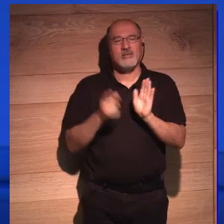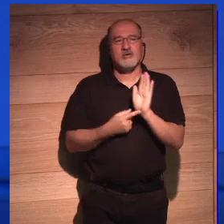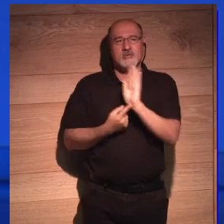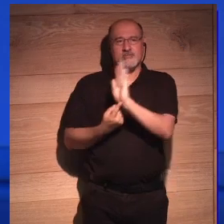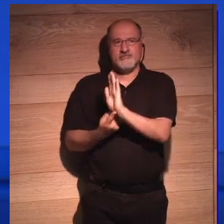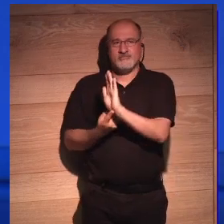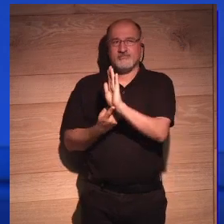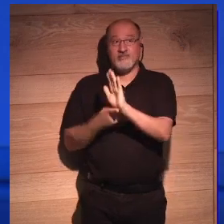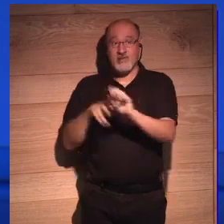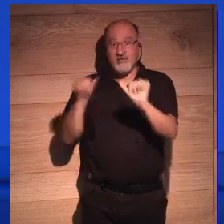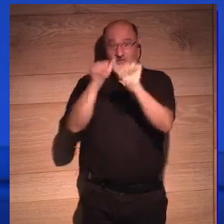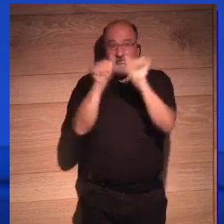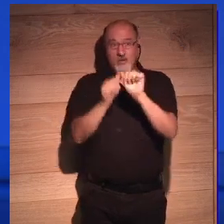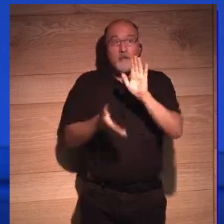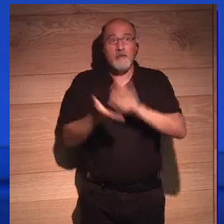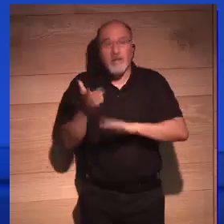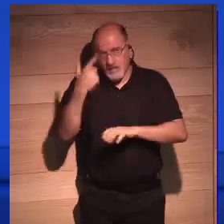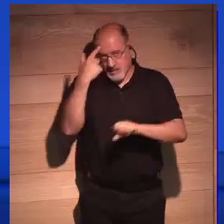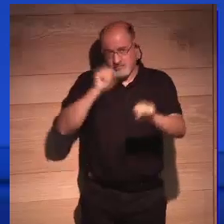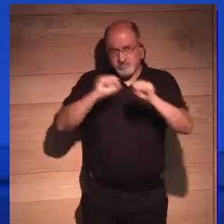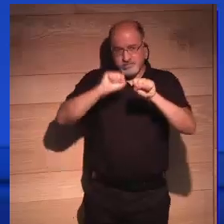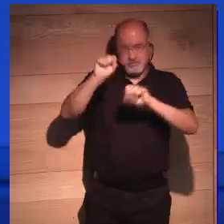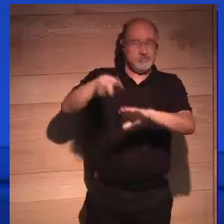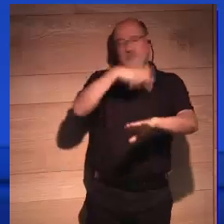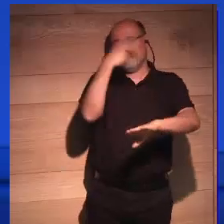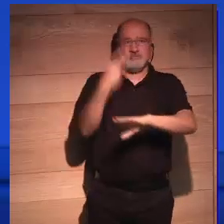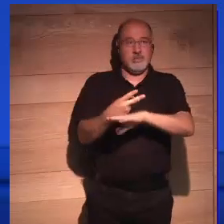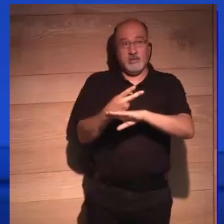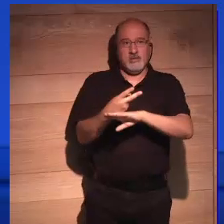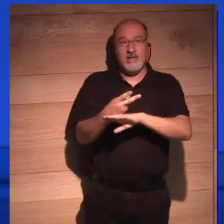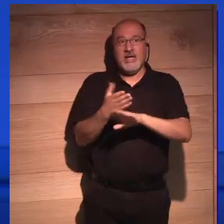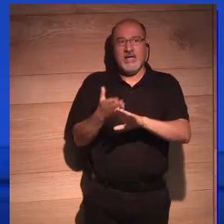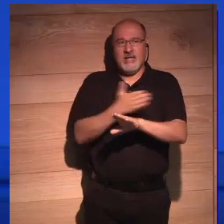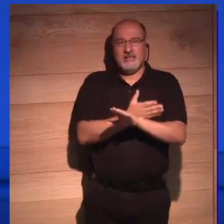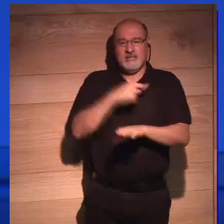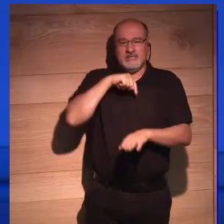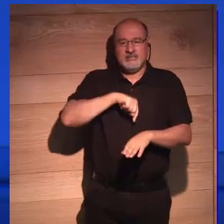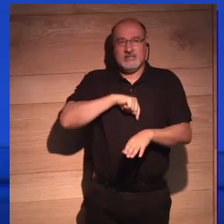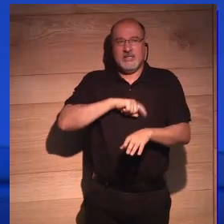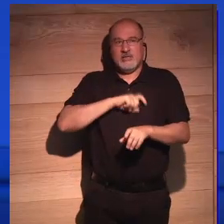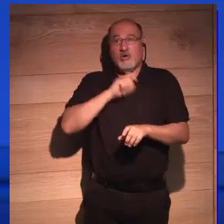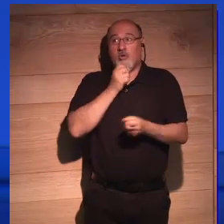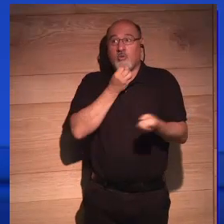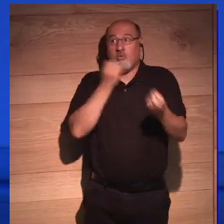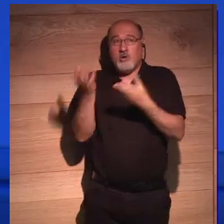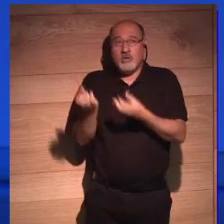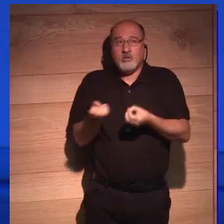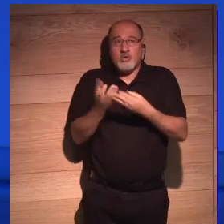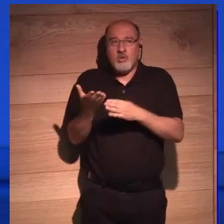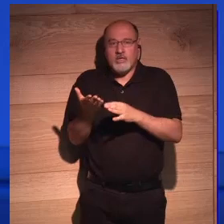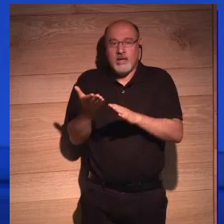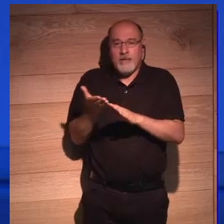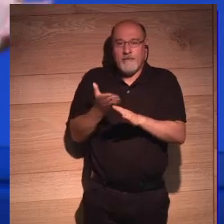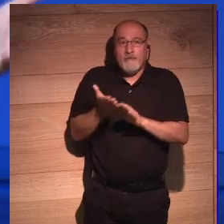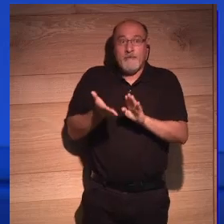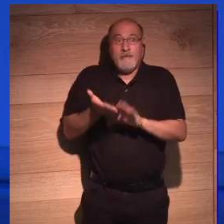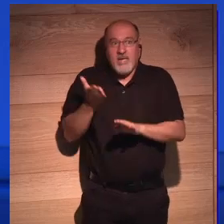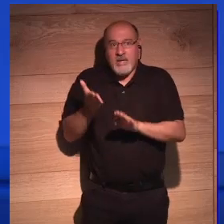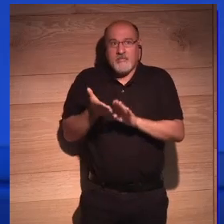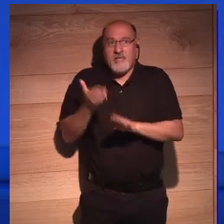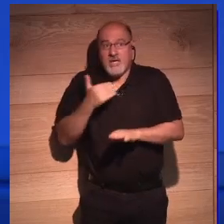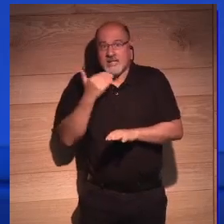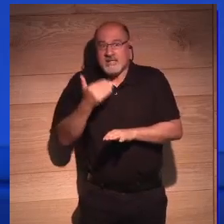have this interior monologue where she's talking about her experiences. She's narrating how it feels, that she can feel it coming on. She feels nervous because the